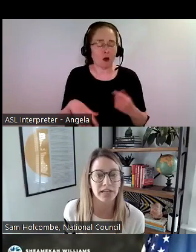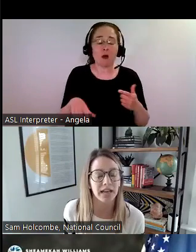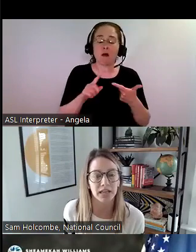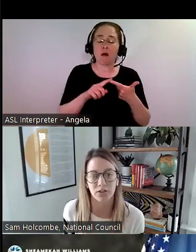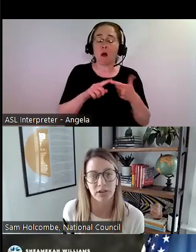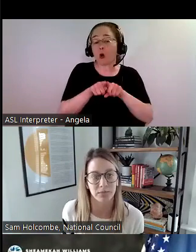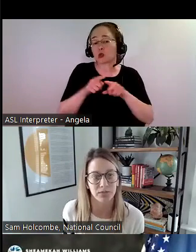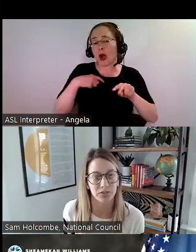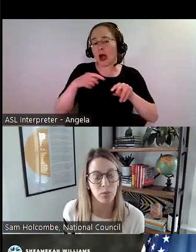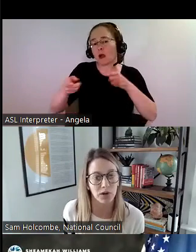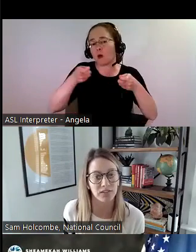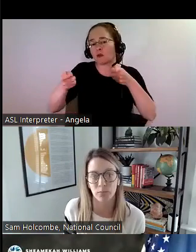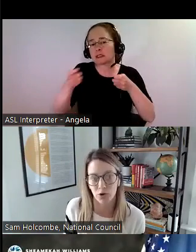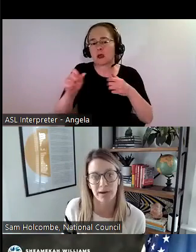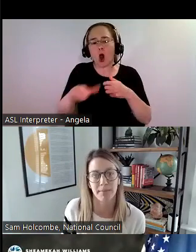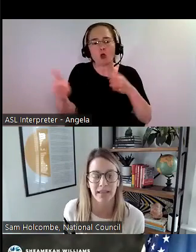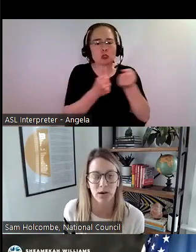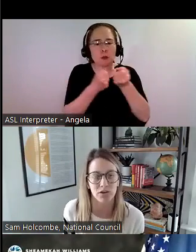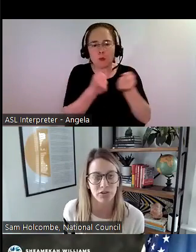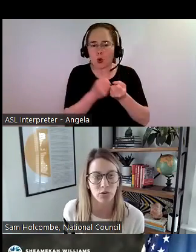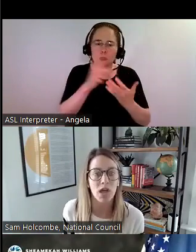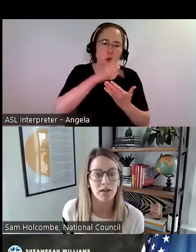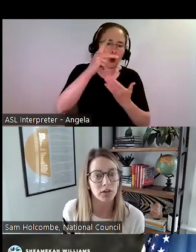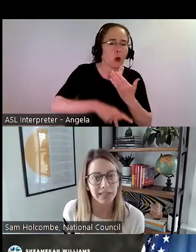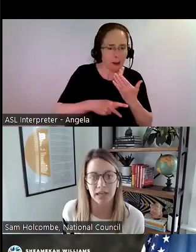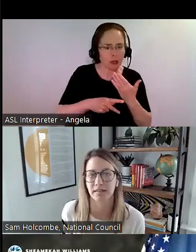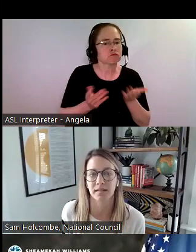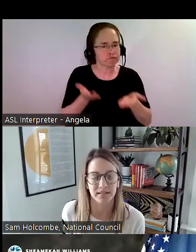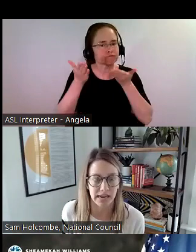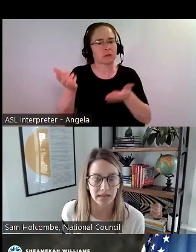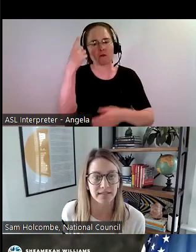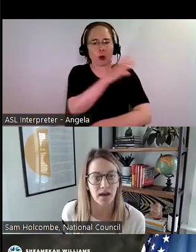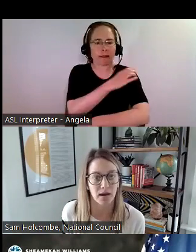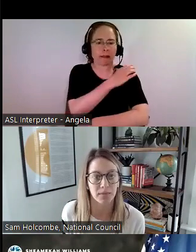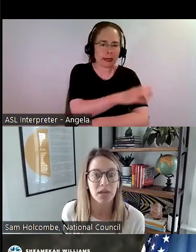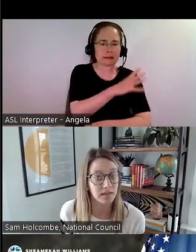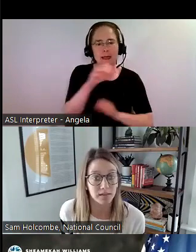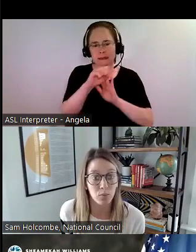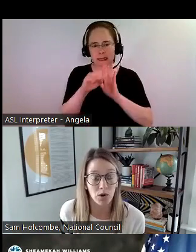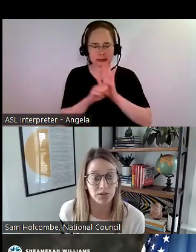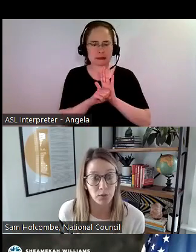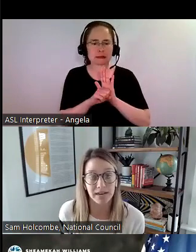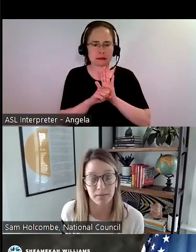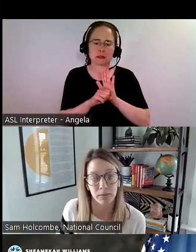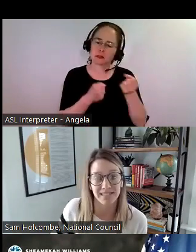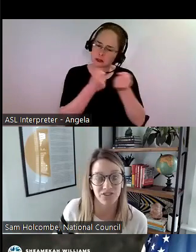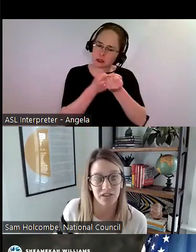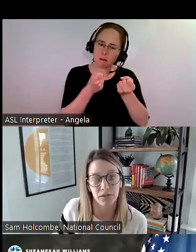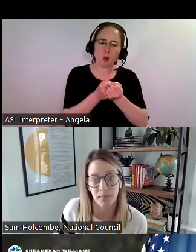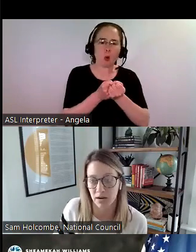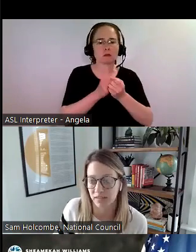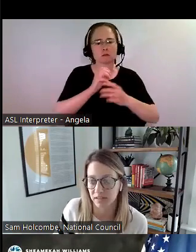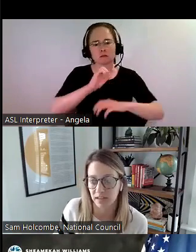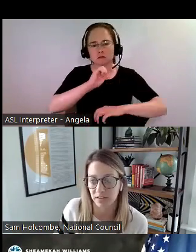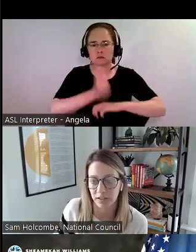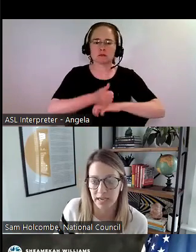also oversee any other types of supports or programming that we do for clinics and states to support spread and